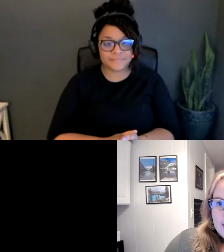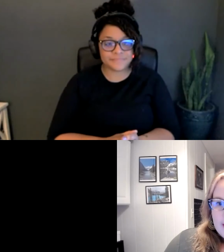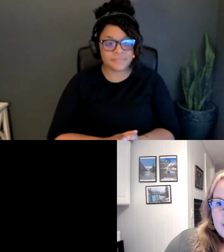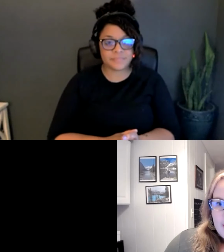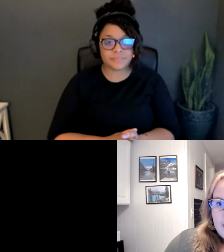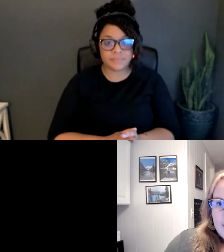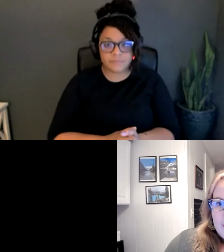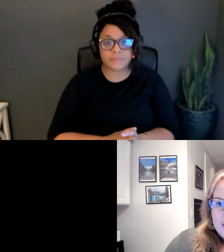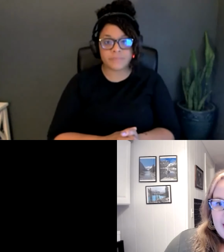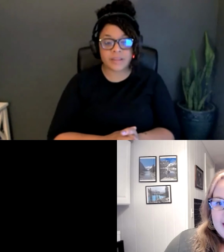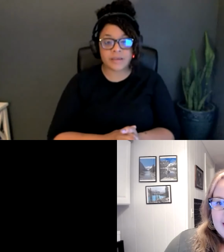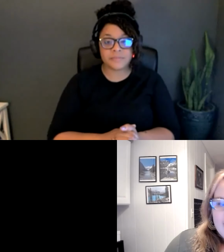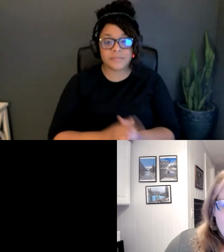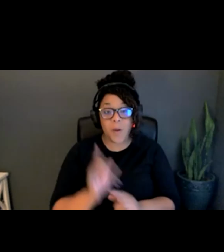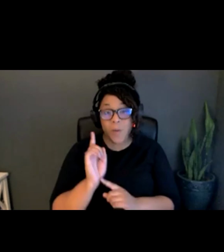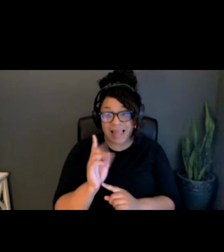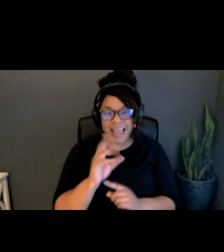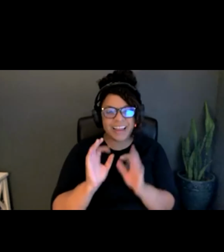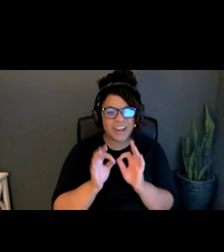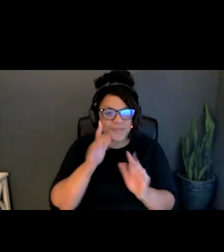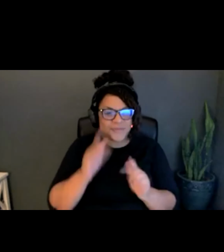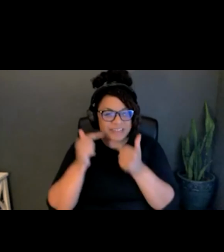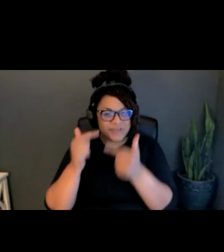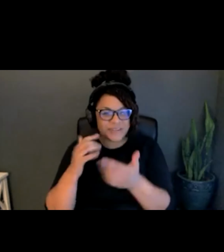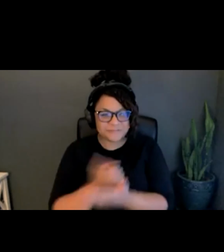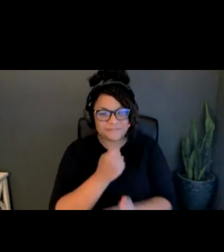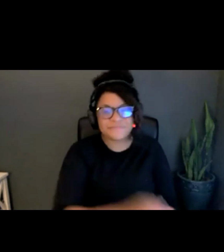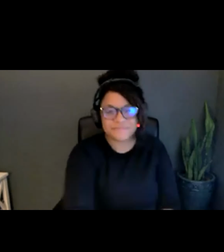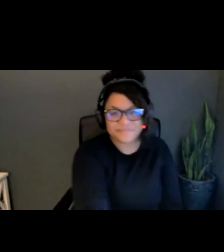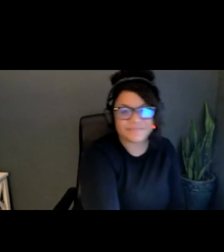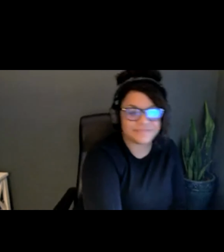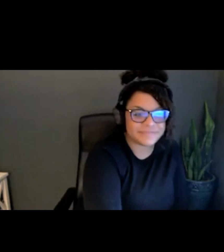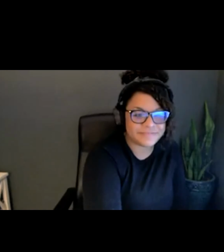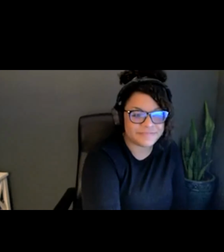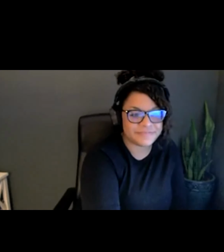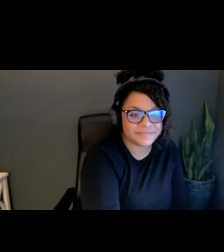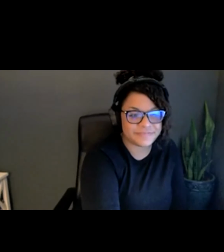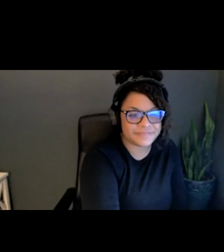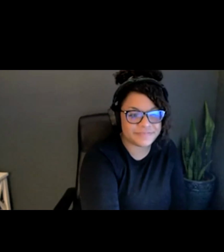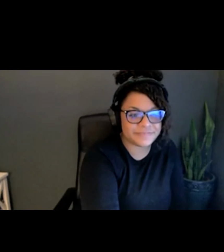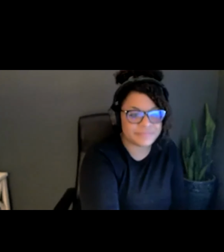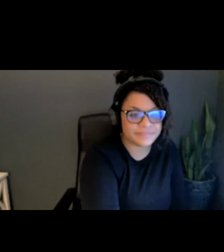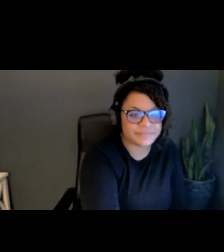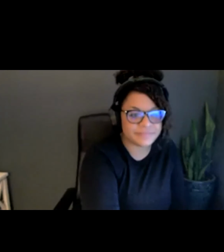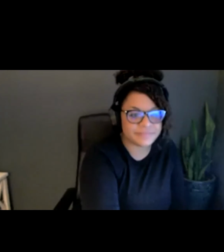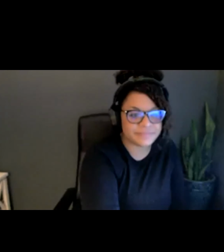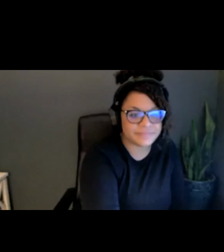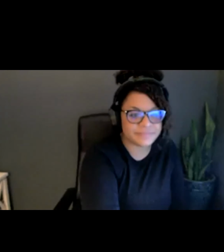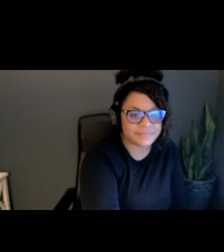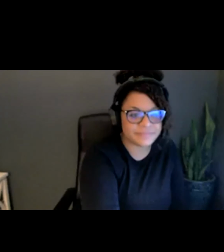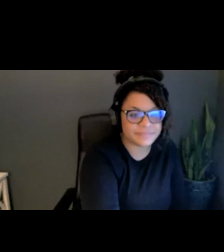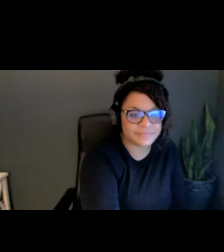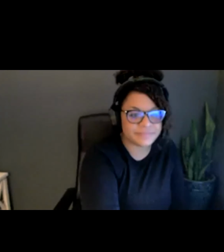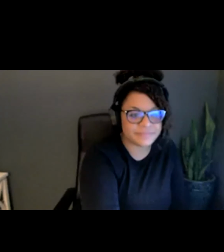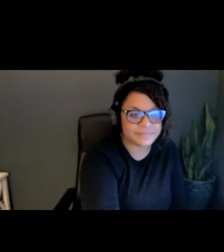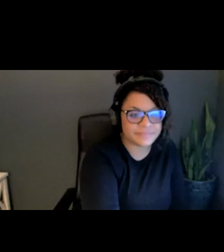So just, sorry, give me a second as I share my screen again. And we will share what that vision is. So